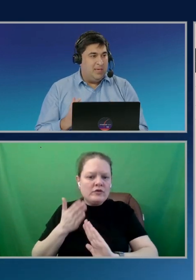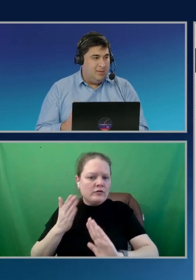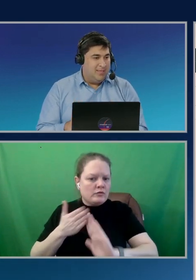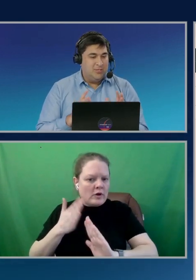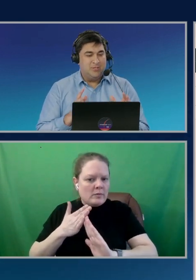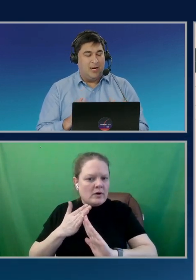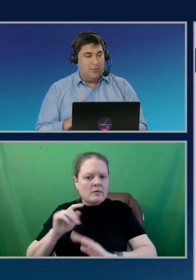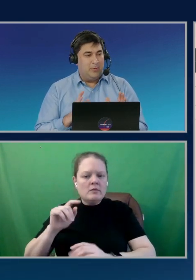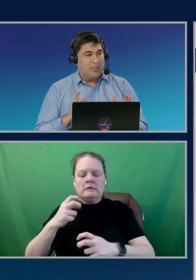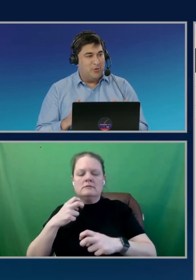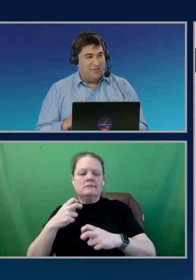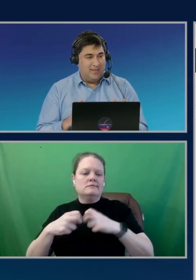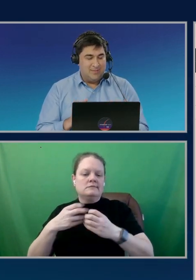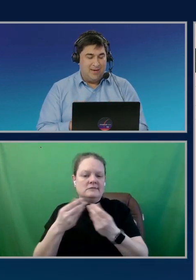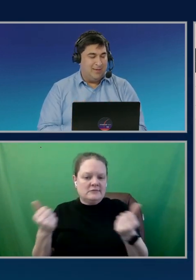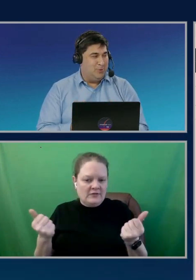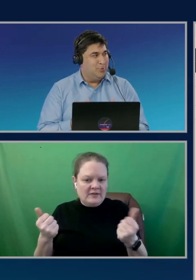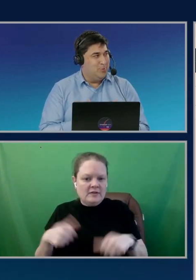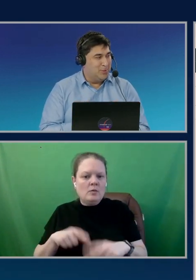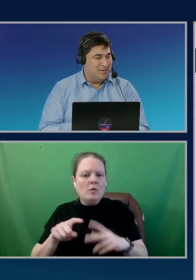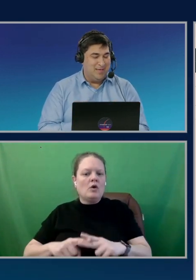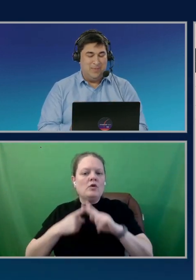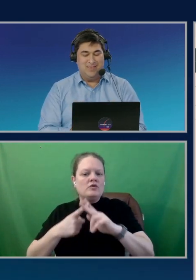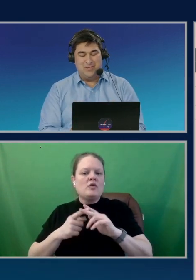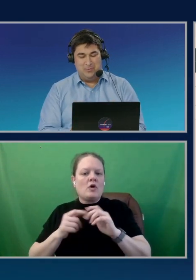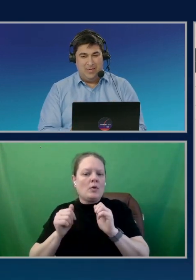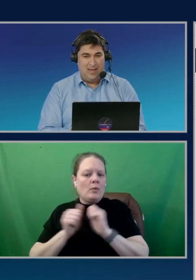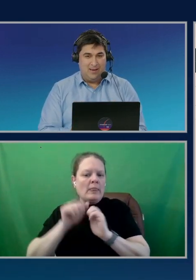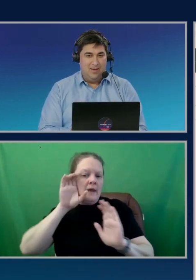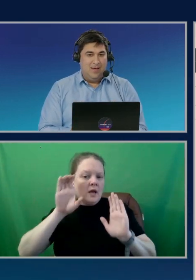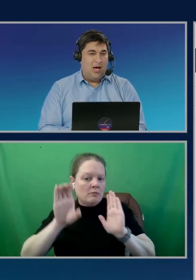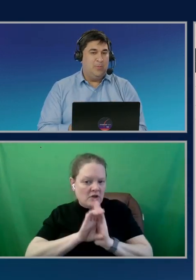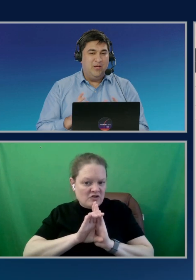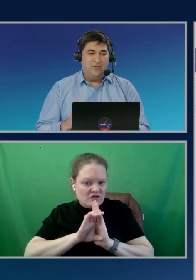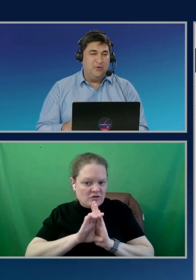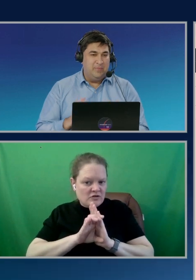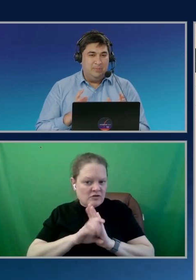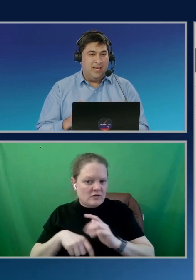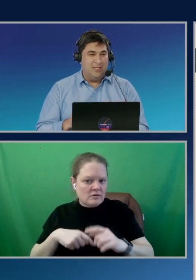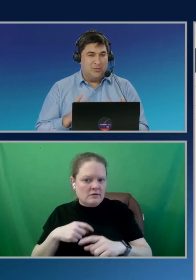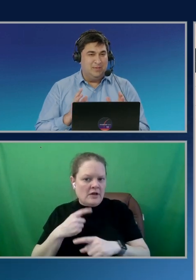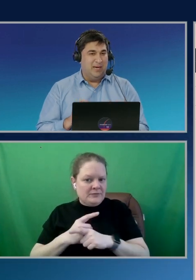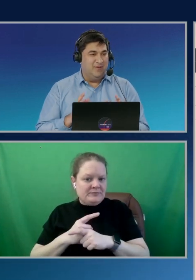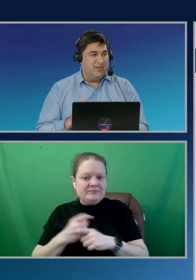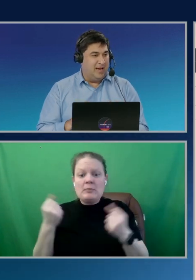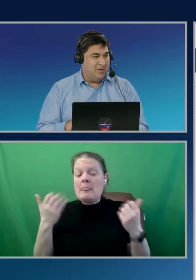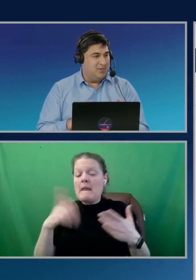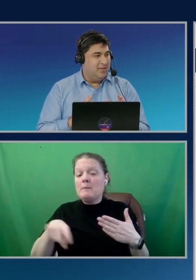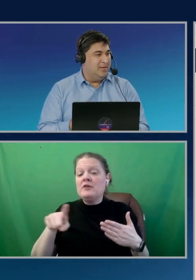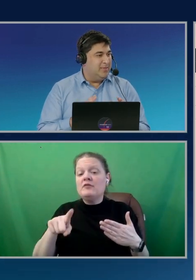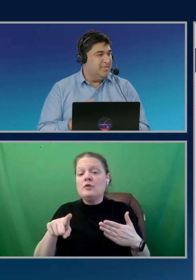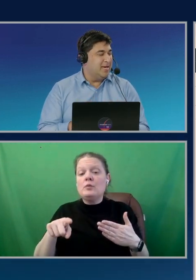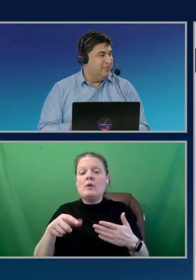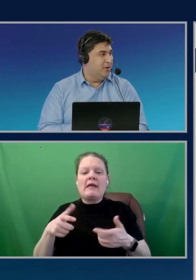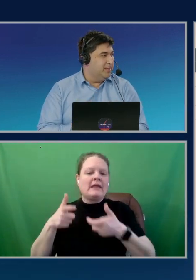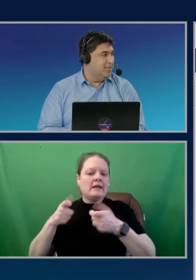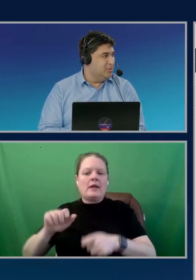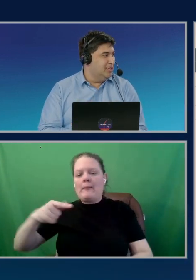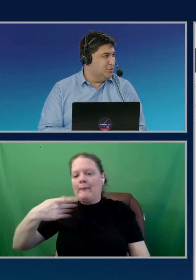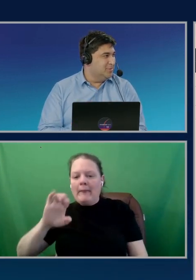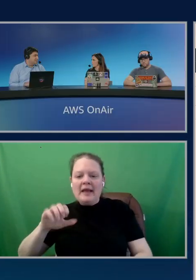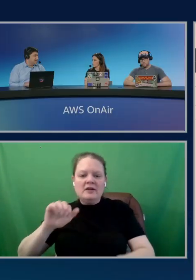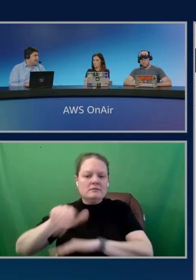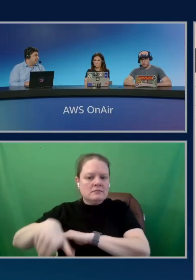So maybe let's just start with a quick show of hands, right? And you both can tell me this too, but like how many of you have been paged in the middle of the night to deal with these kind of